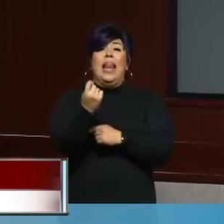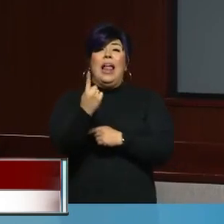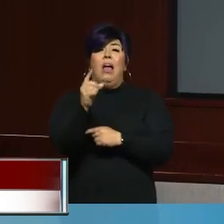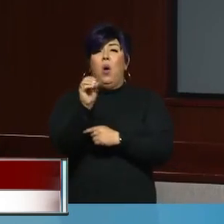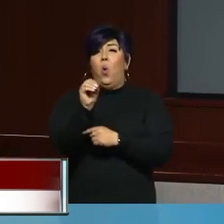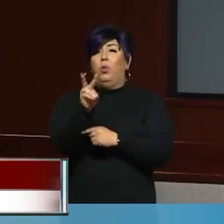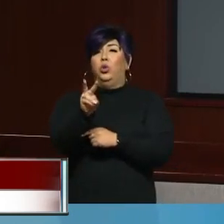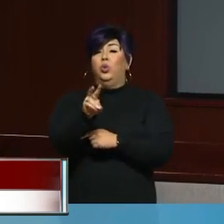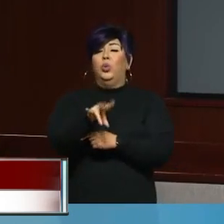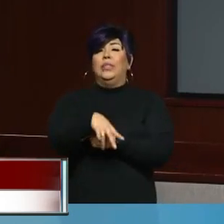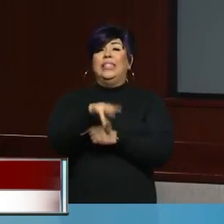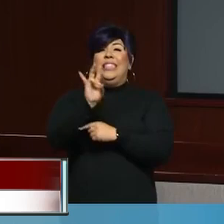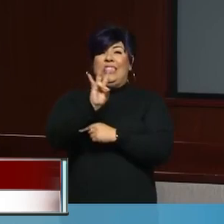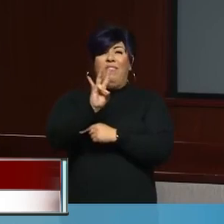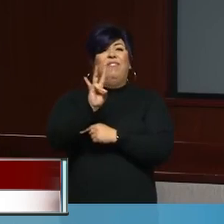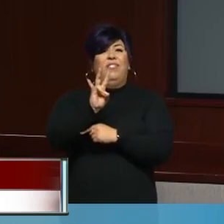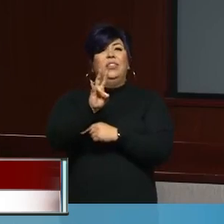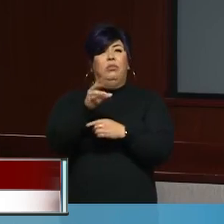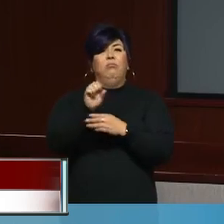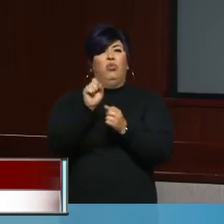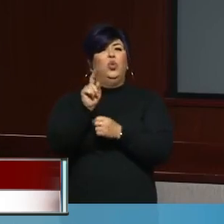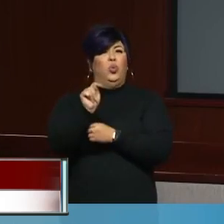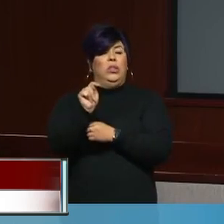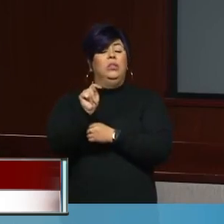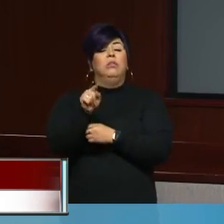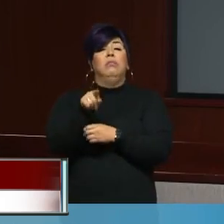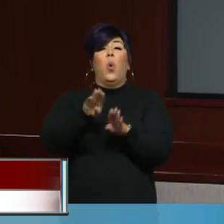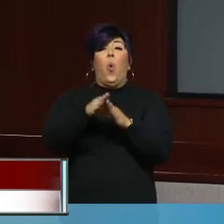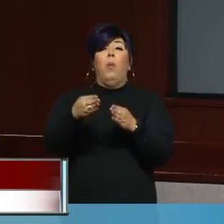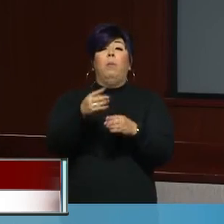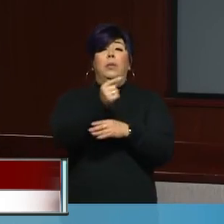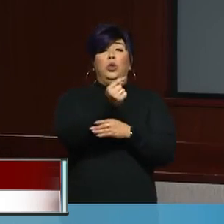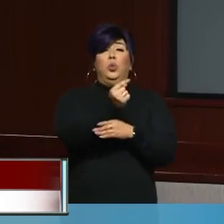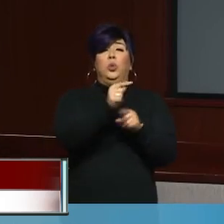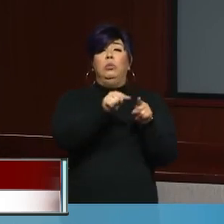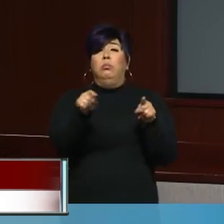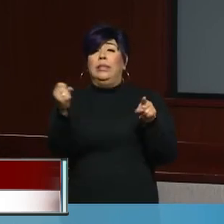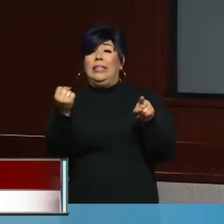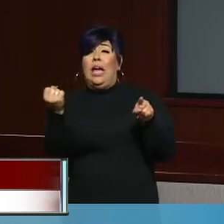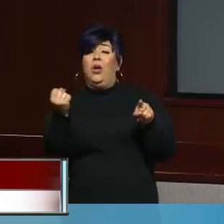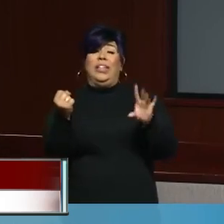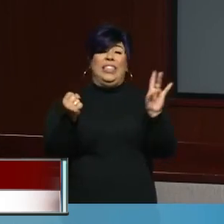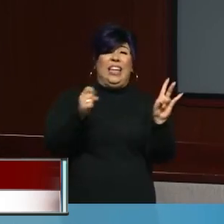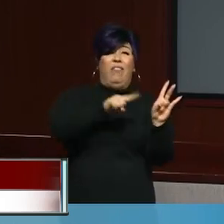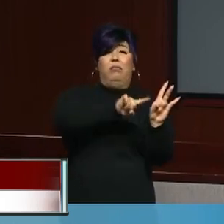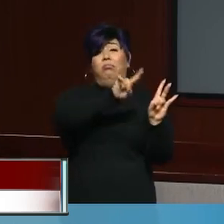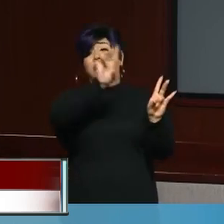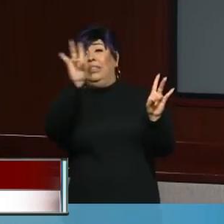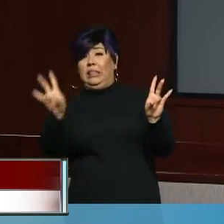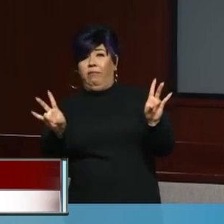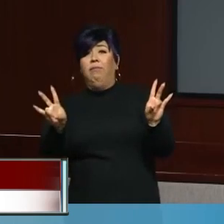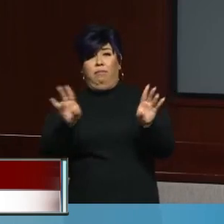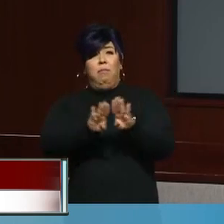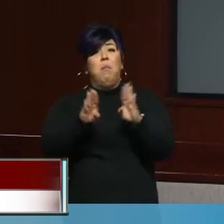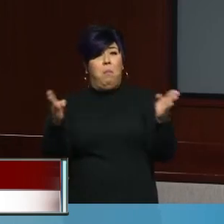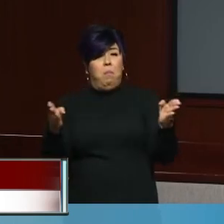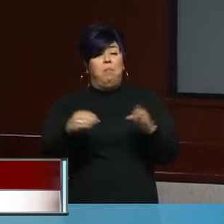1102 7th Street. They're open from Tuesday through Saturday, 7 a.m. to 7 p.m.